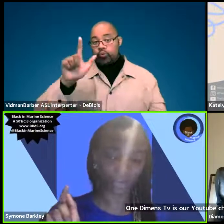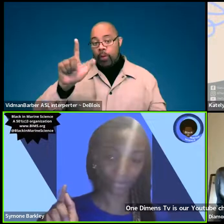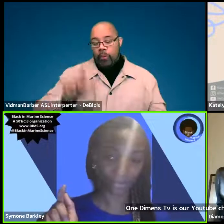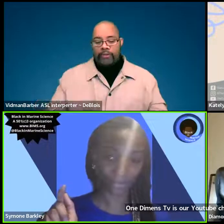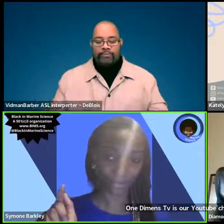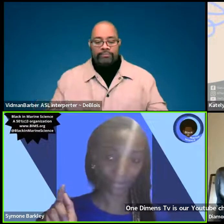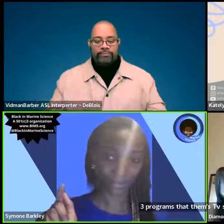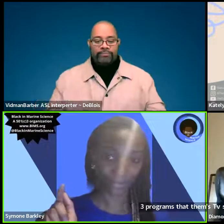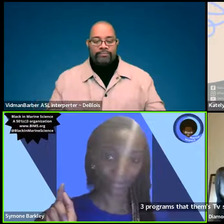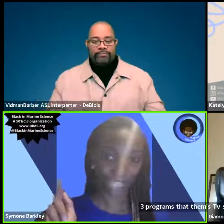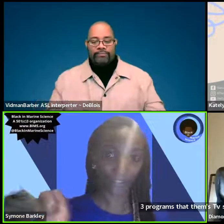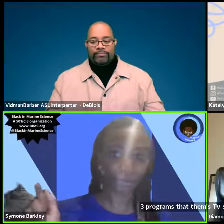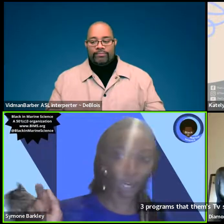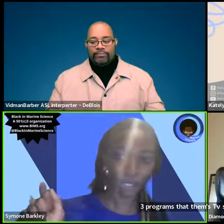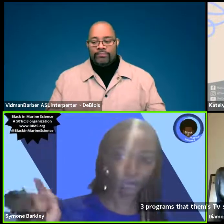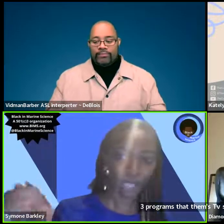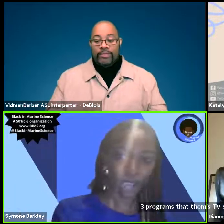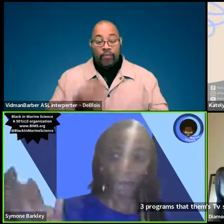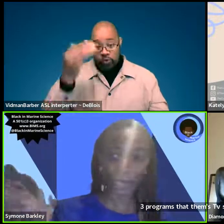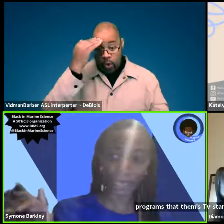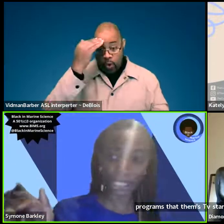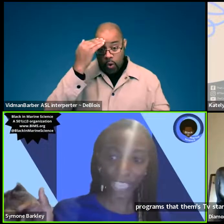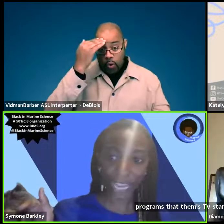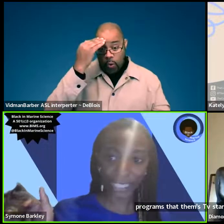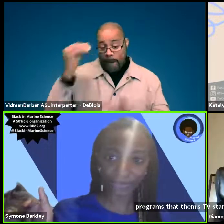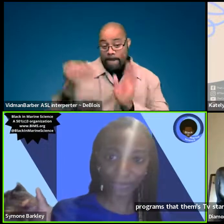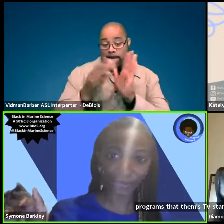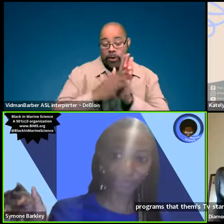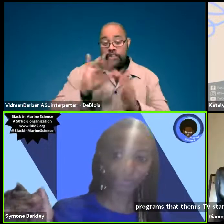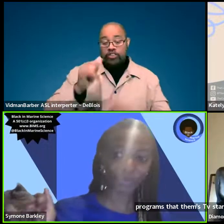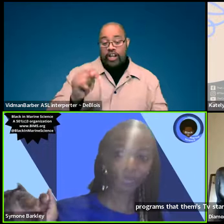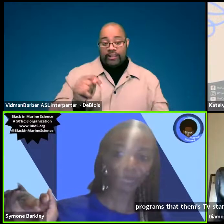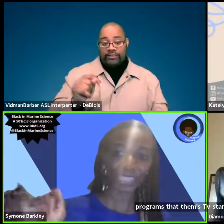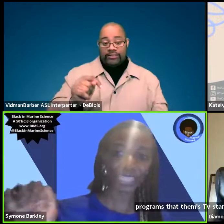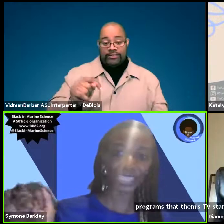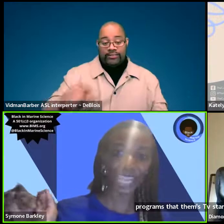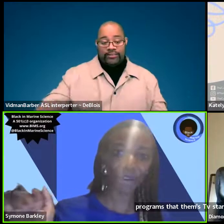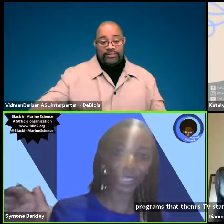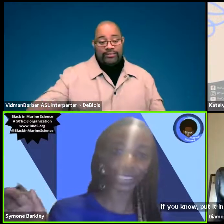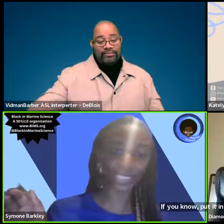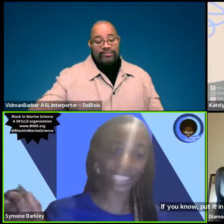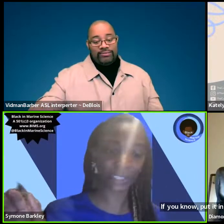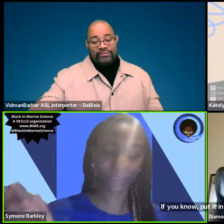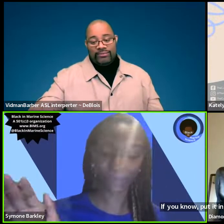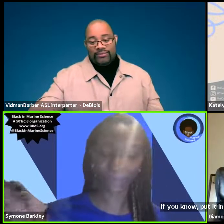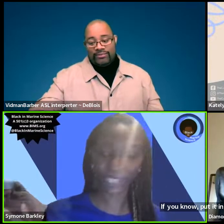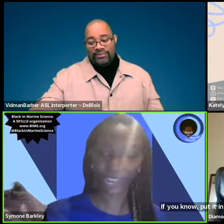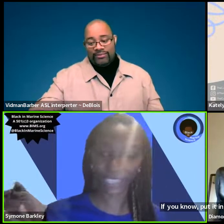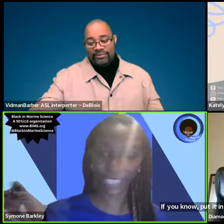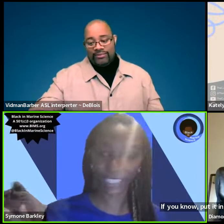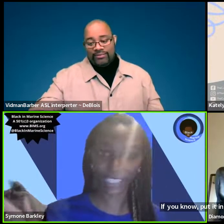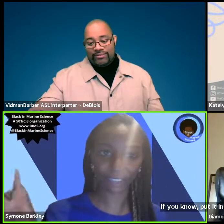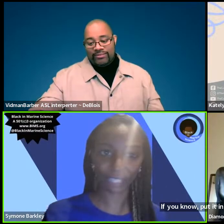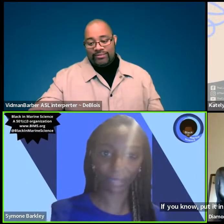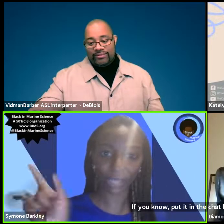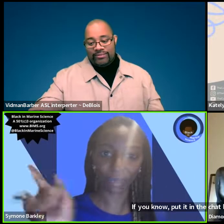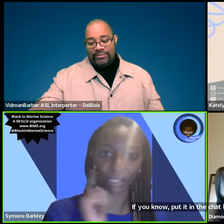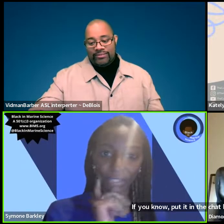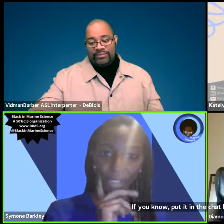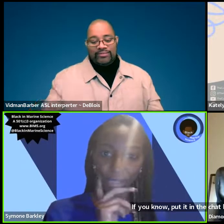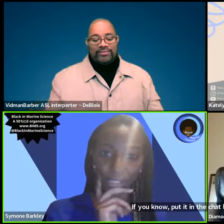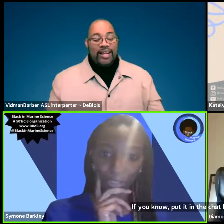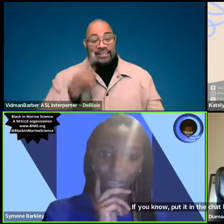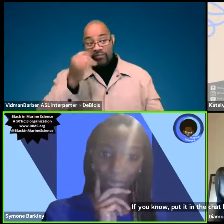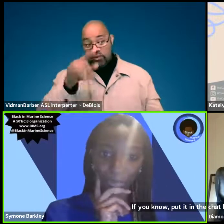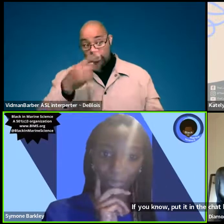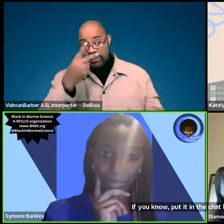2021? If you know, put it in the chat. Leslie, I'll wait to see if you figure out an answer from someone